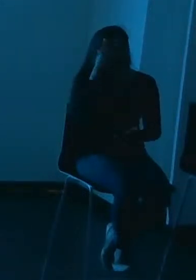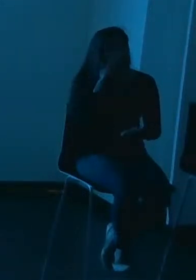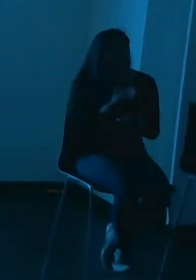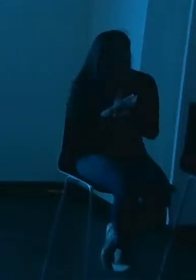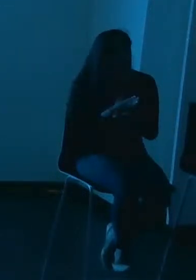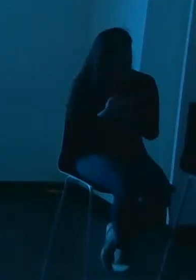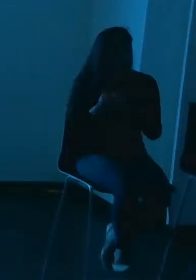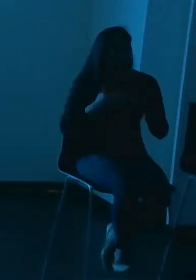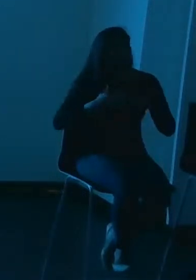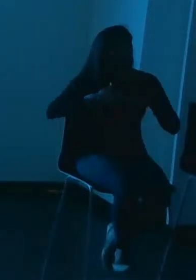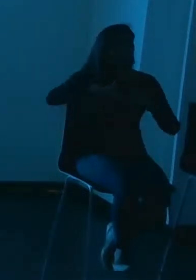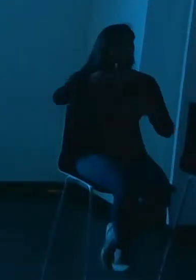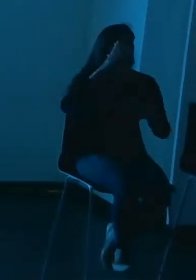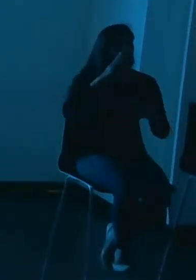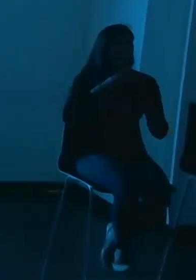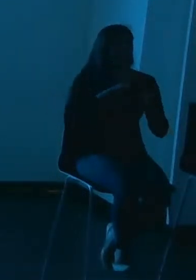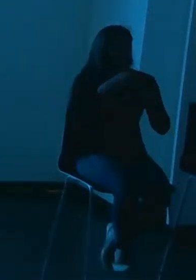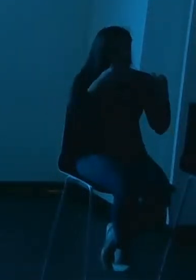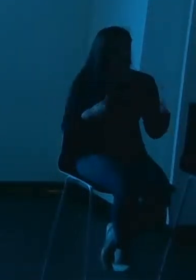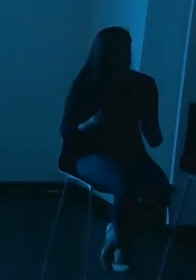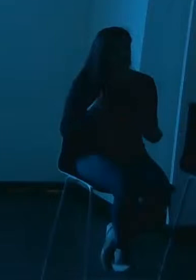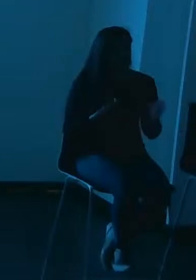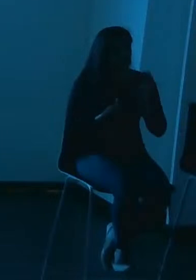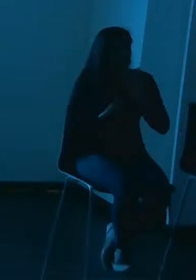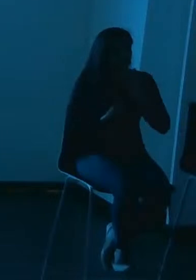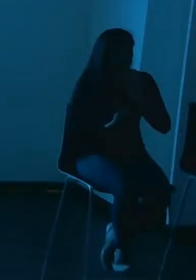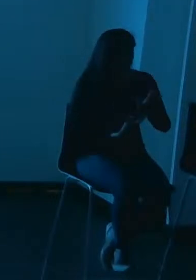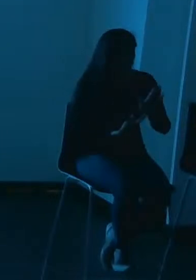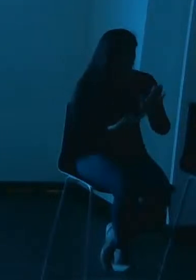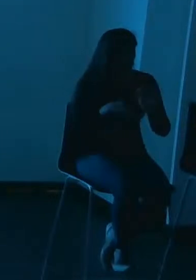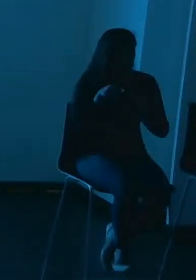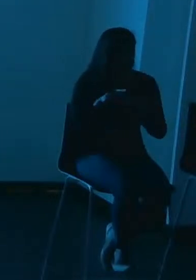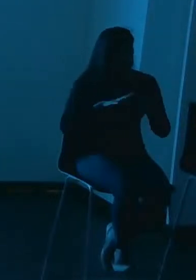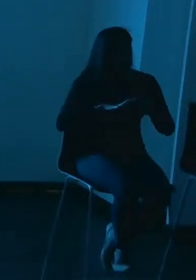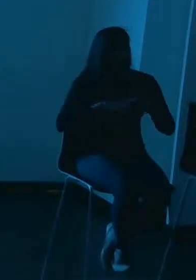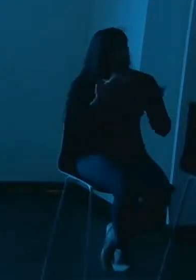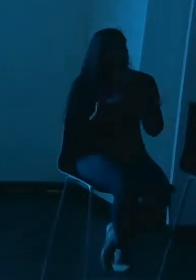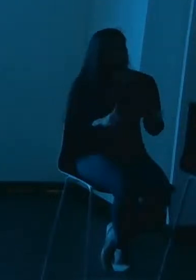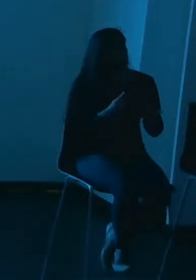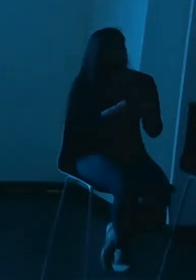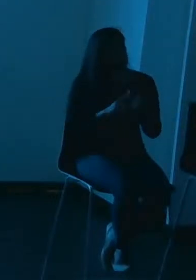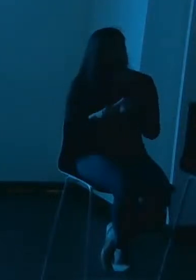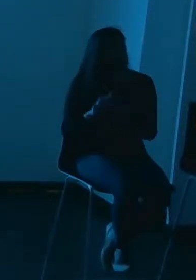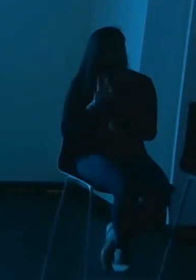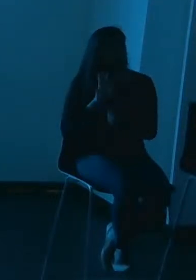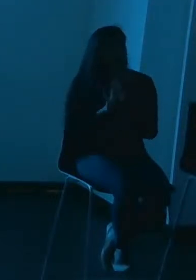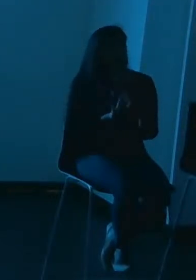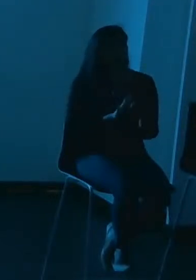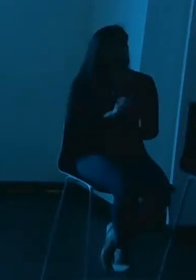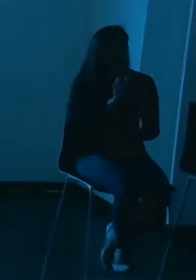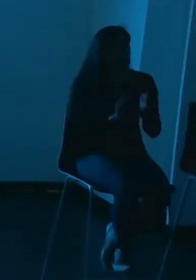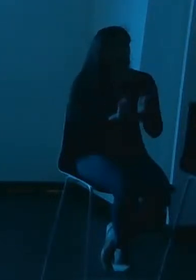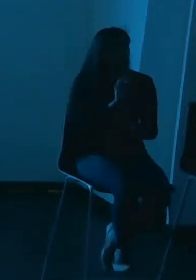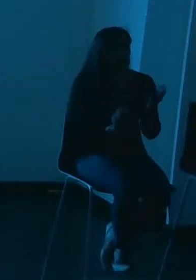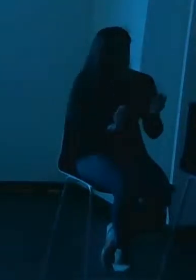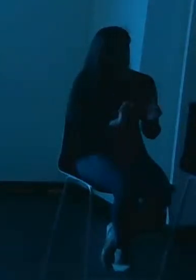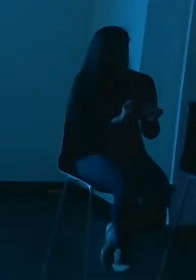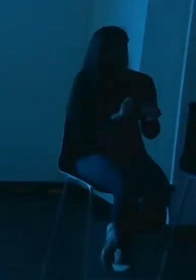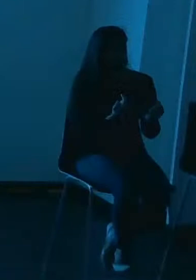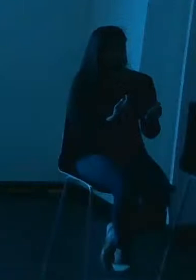exceptionalism. The institution ensures its survival at all costs by absorbing the critique that it hits